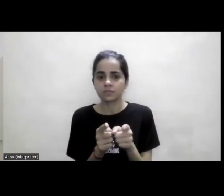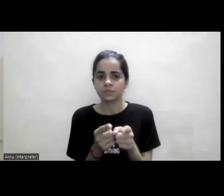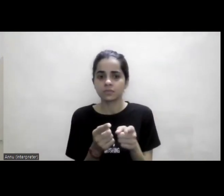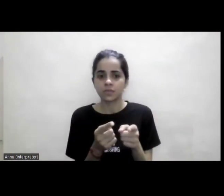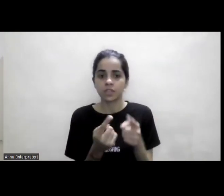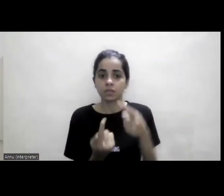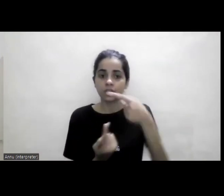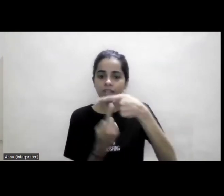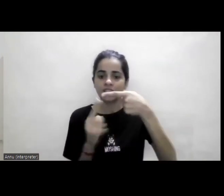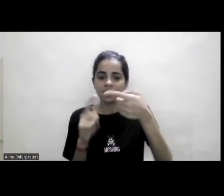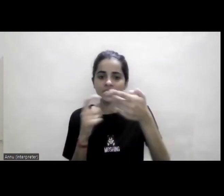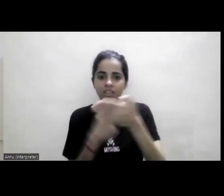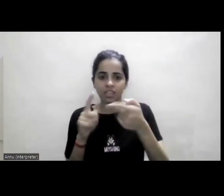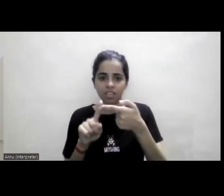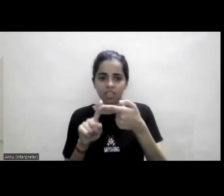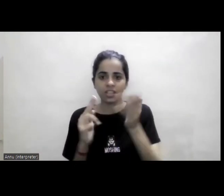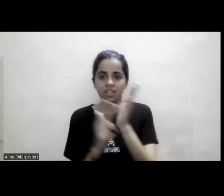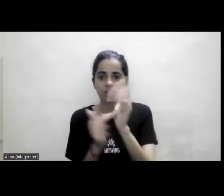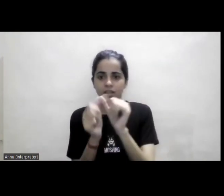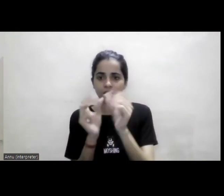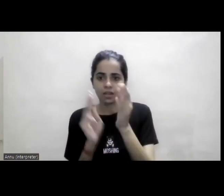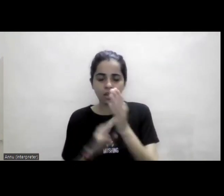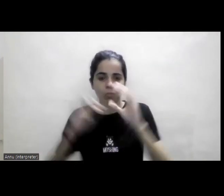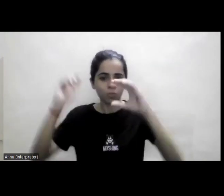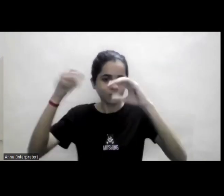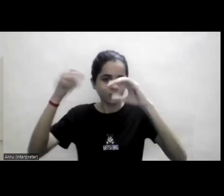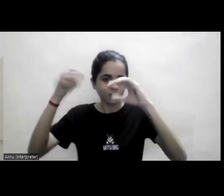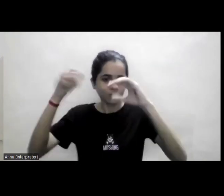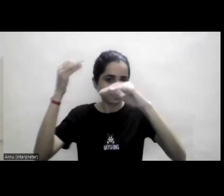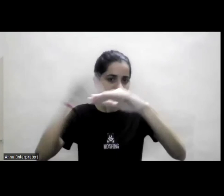Tere Naam, right?